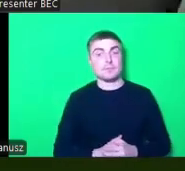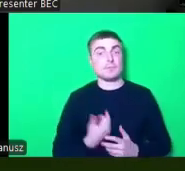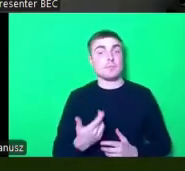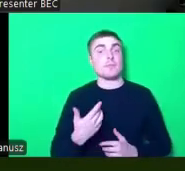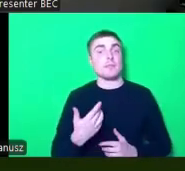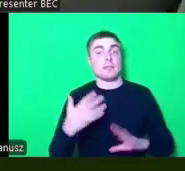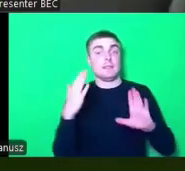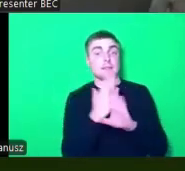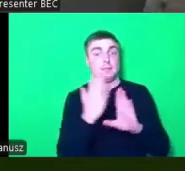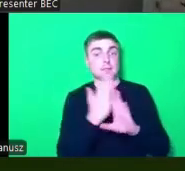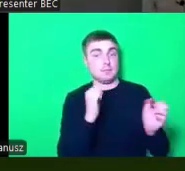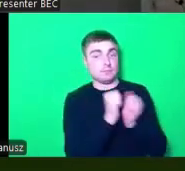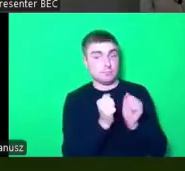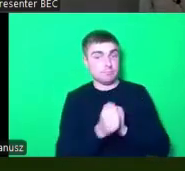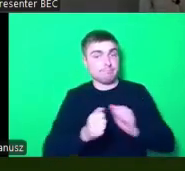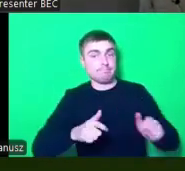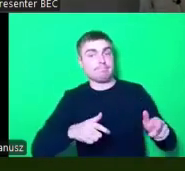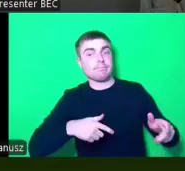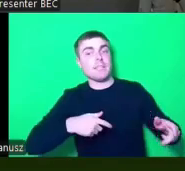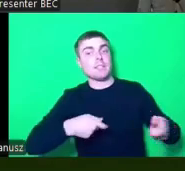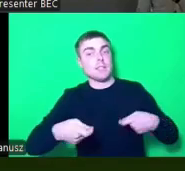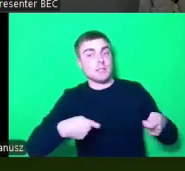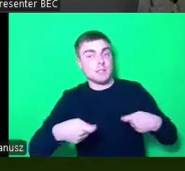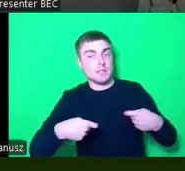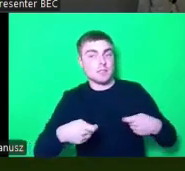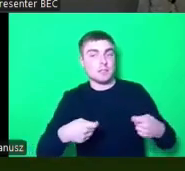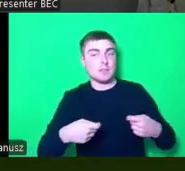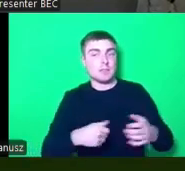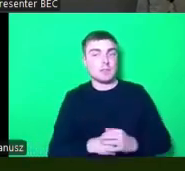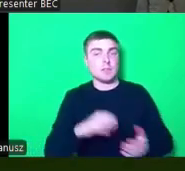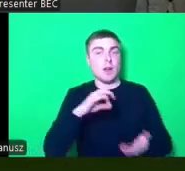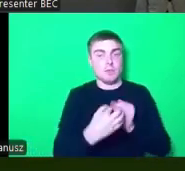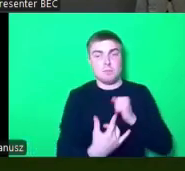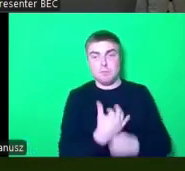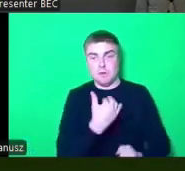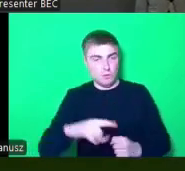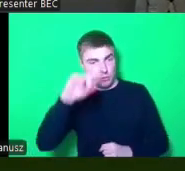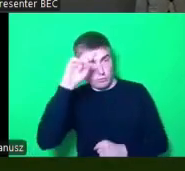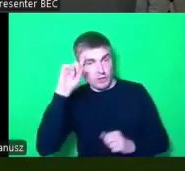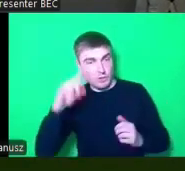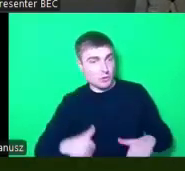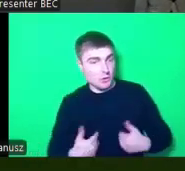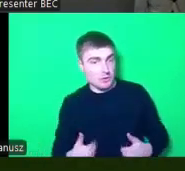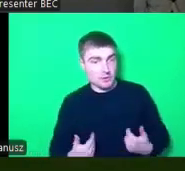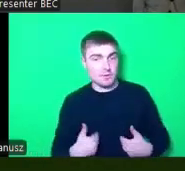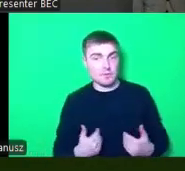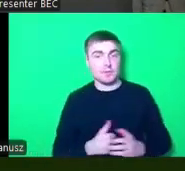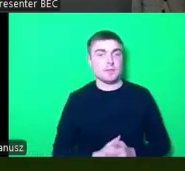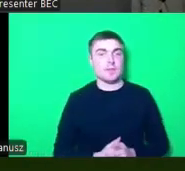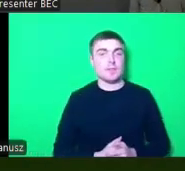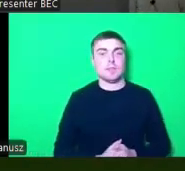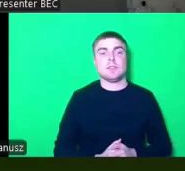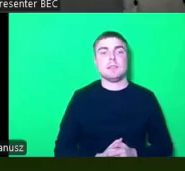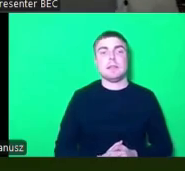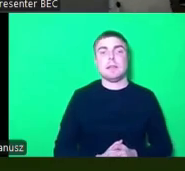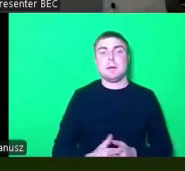of our forest resources, which is also good for human health. We can implement the 330-300 rule of